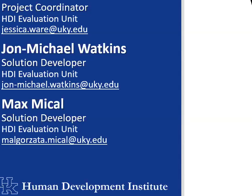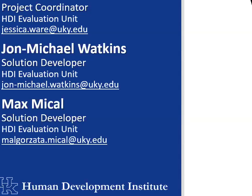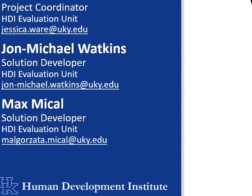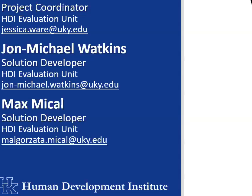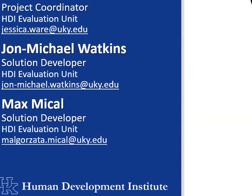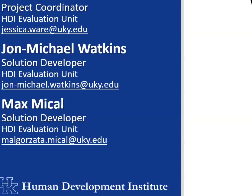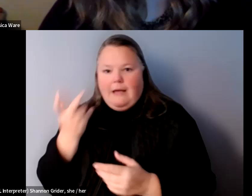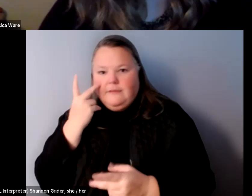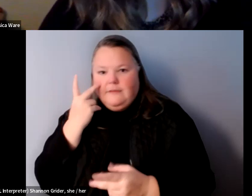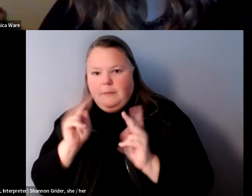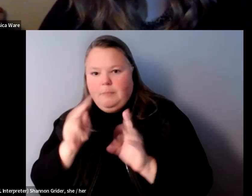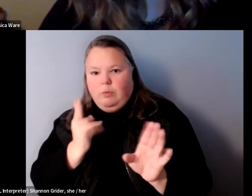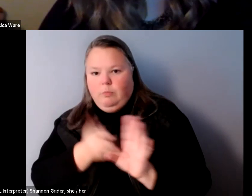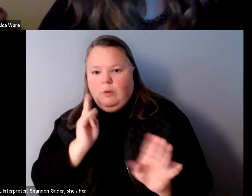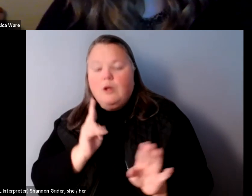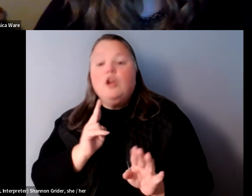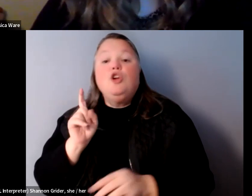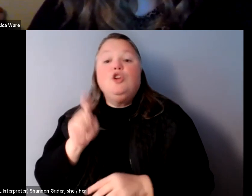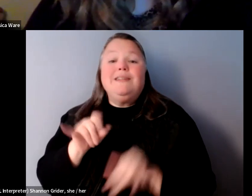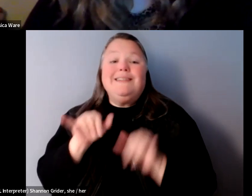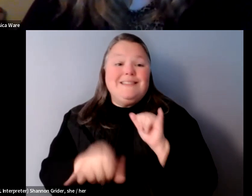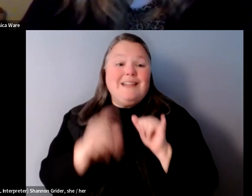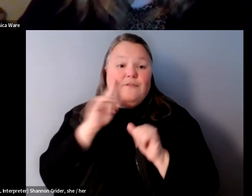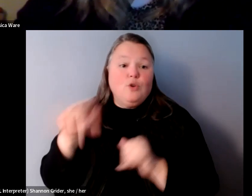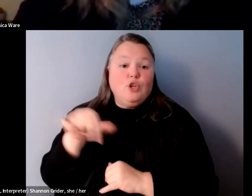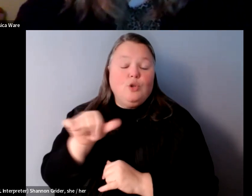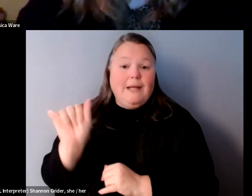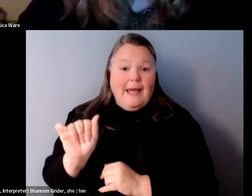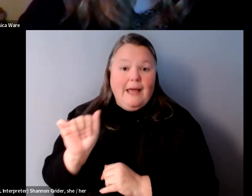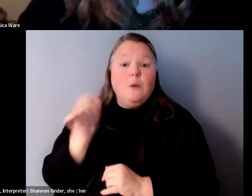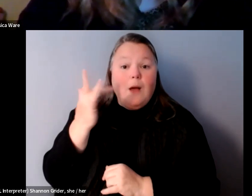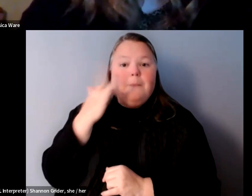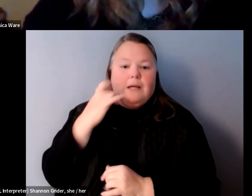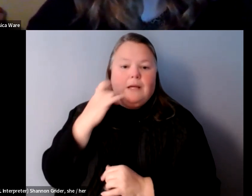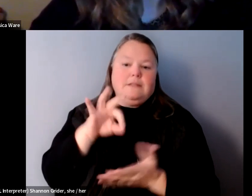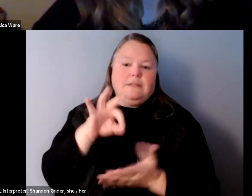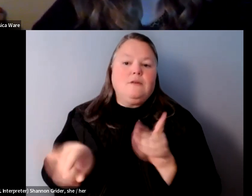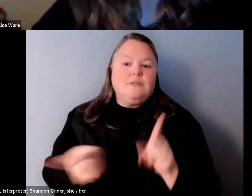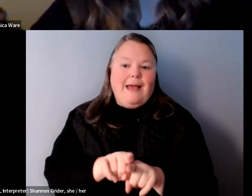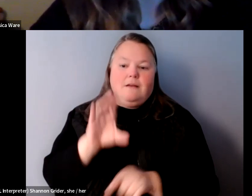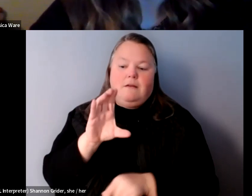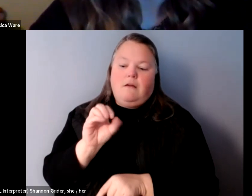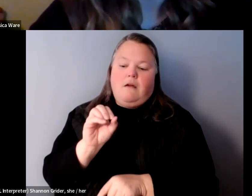off, you need to stay for the question and answer portion because that counts as the content.